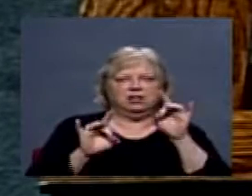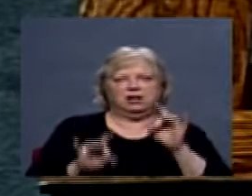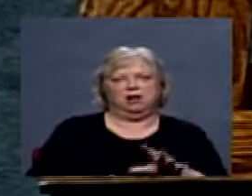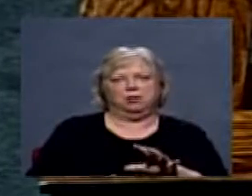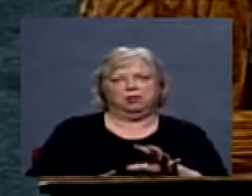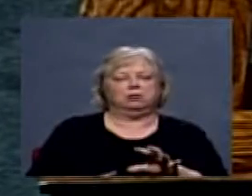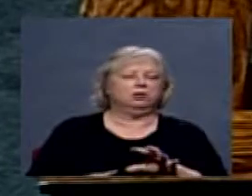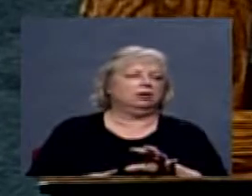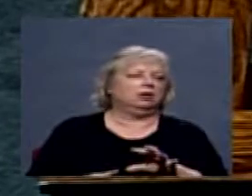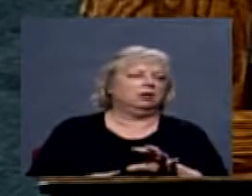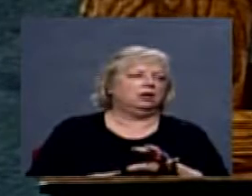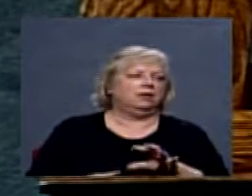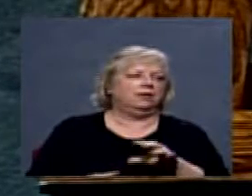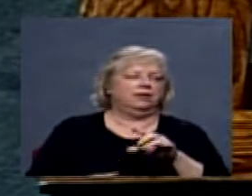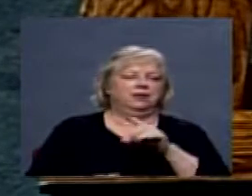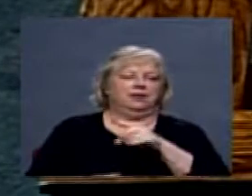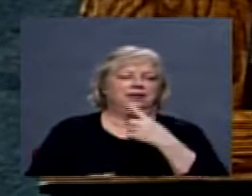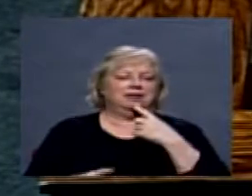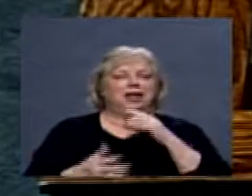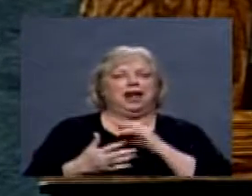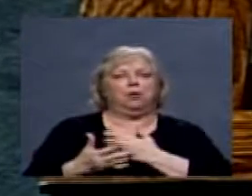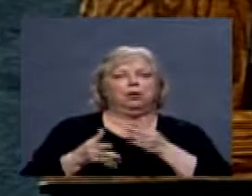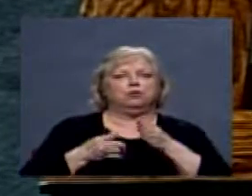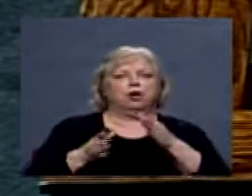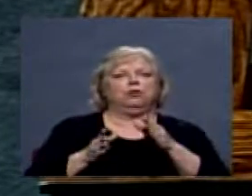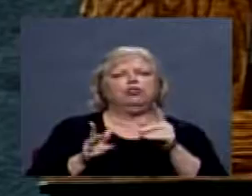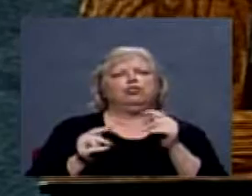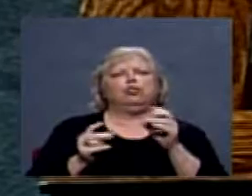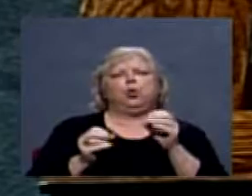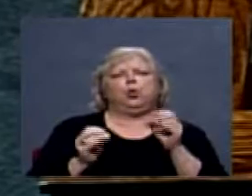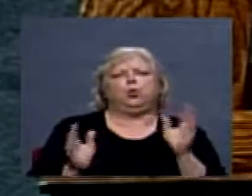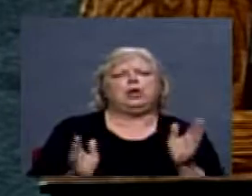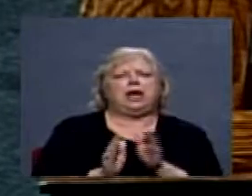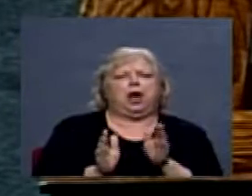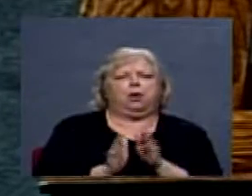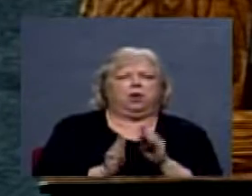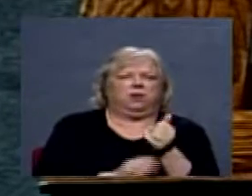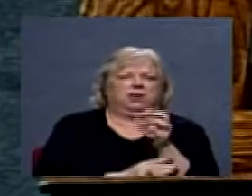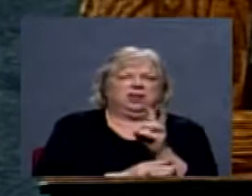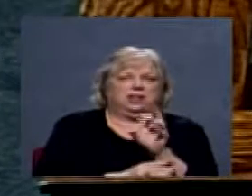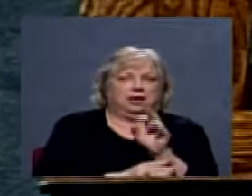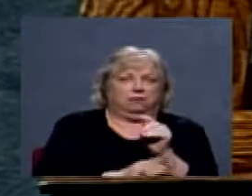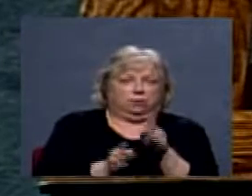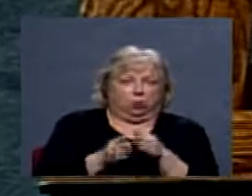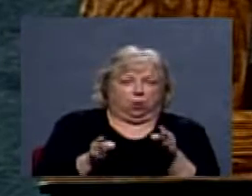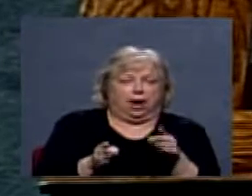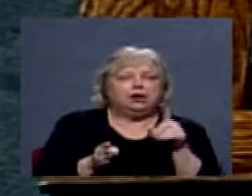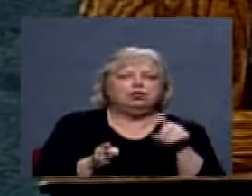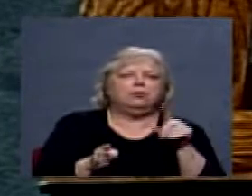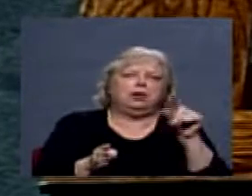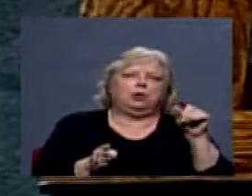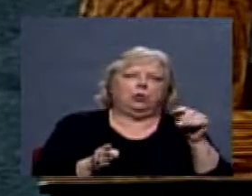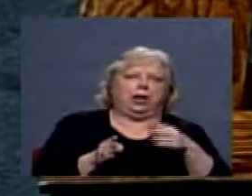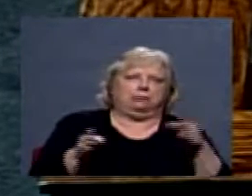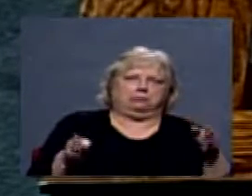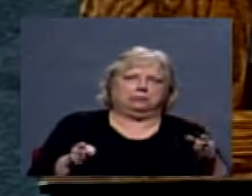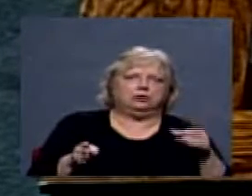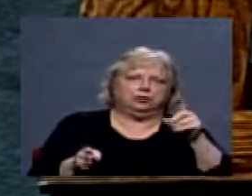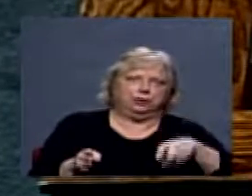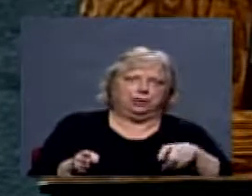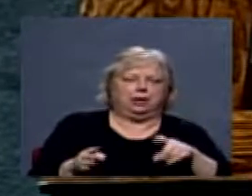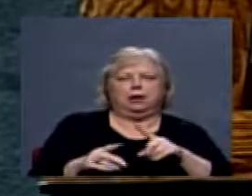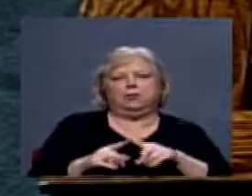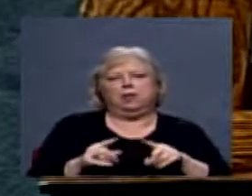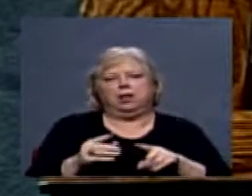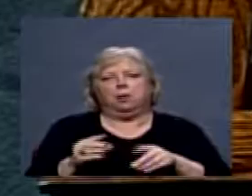construction, they've even said our roads are way too narrow. We only have 16-foot wide roadways when it should be 20 feet. So with the